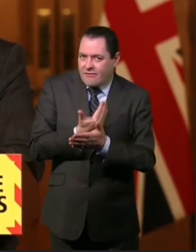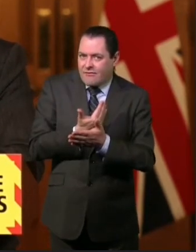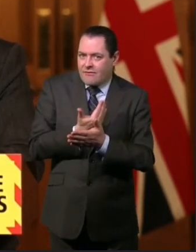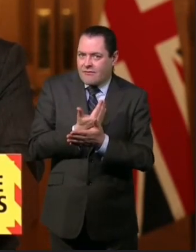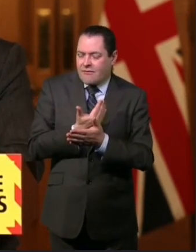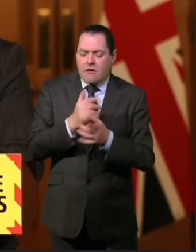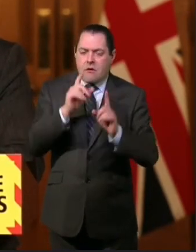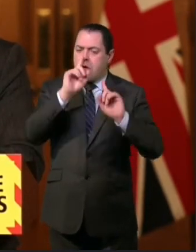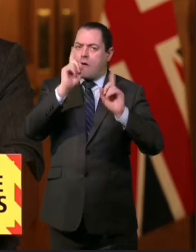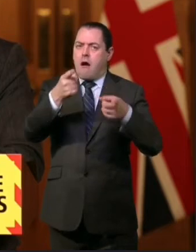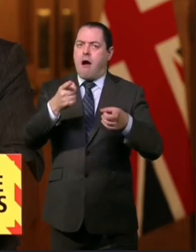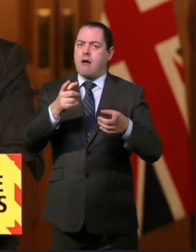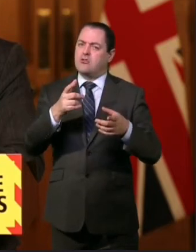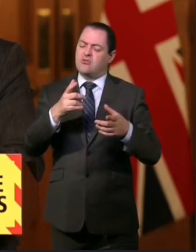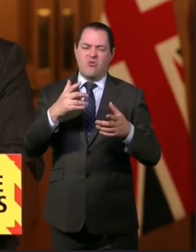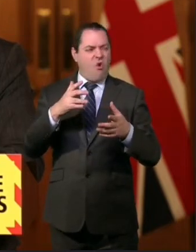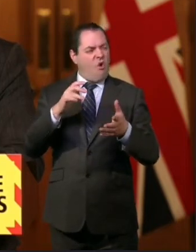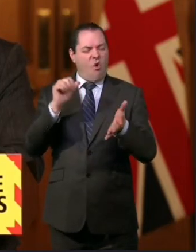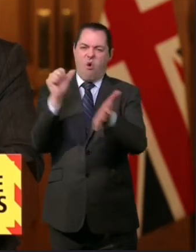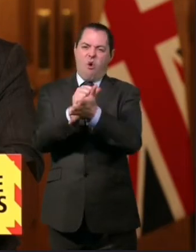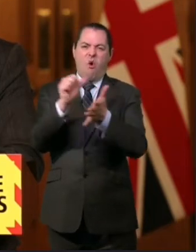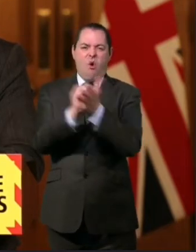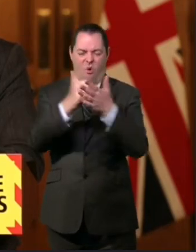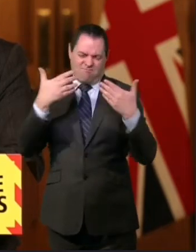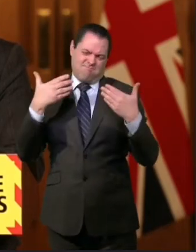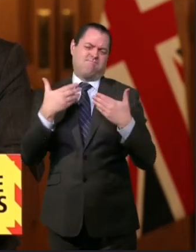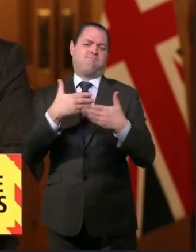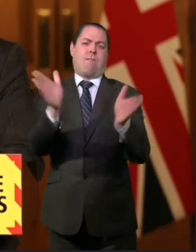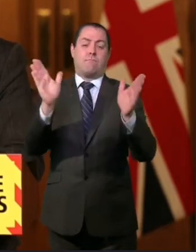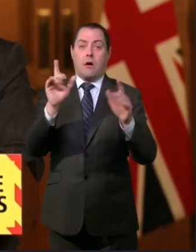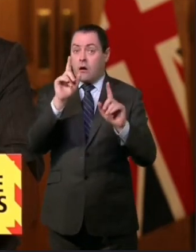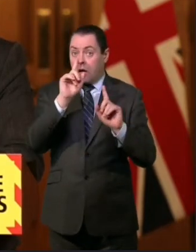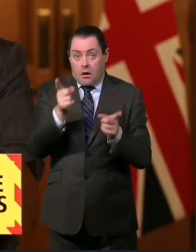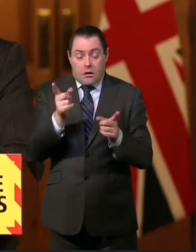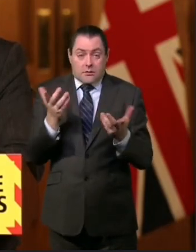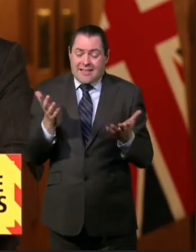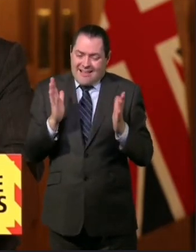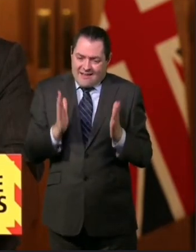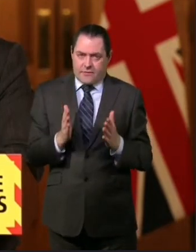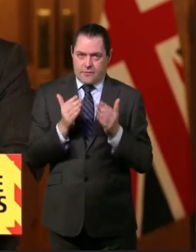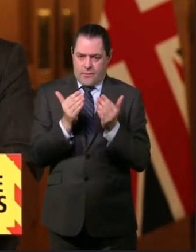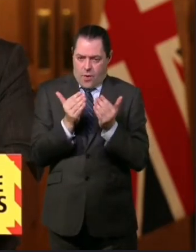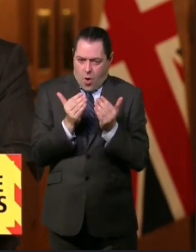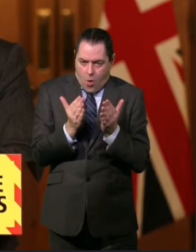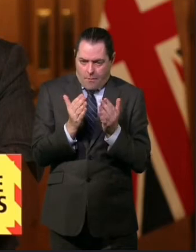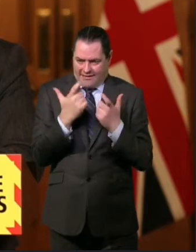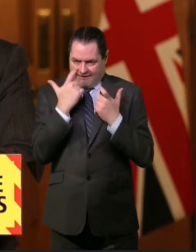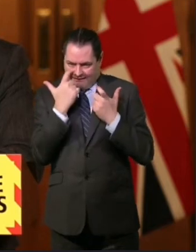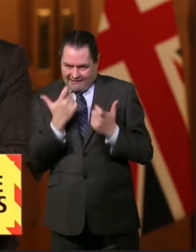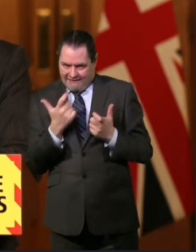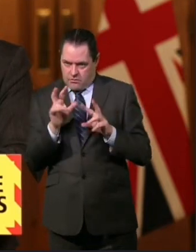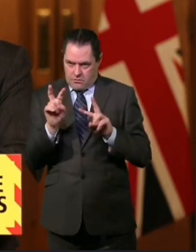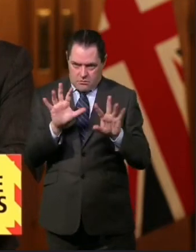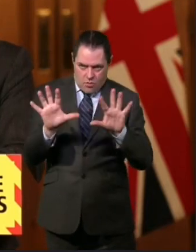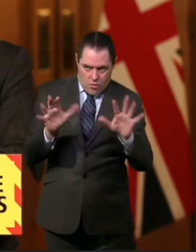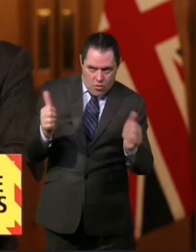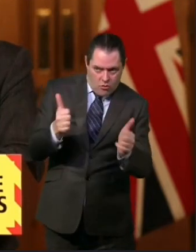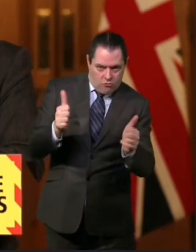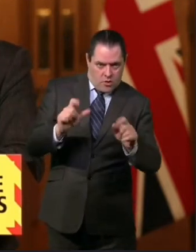is overwhelmingly what the British public want. And I also think that British public and British business would much rather